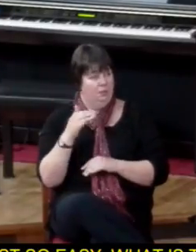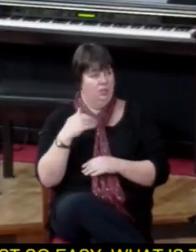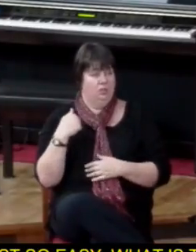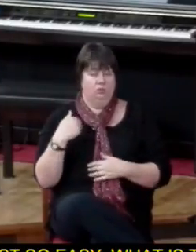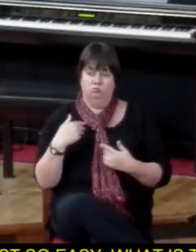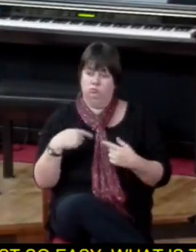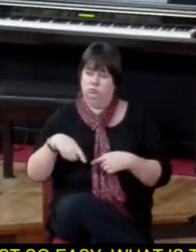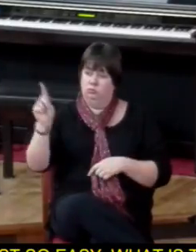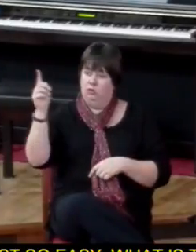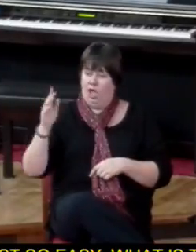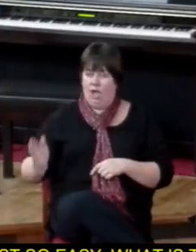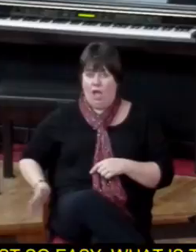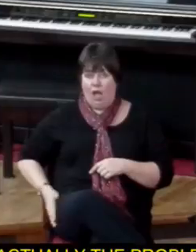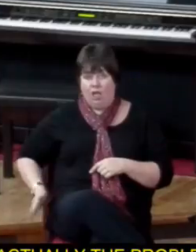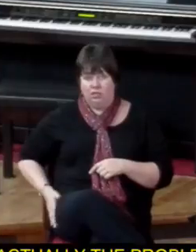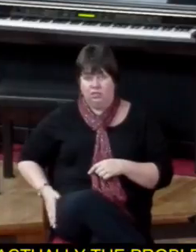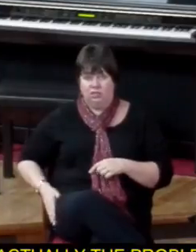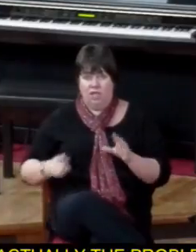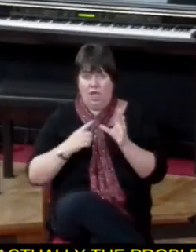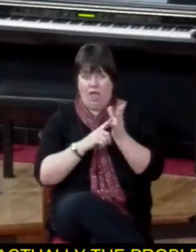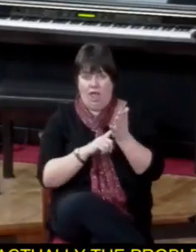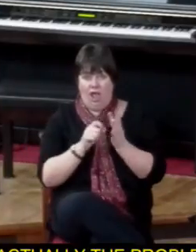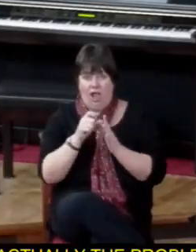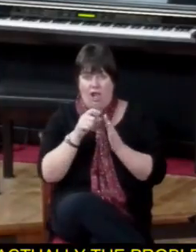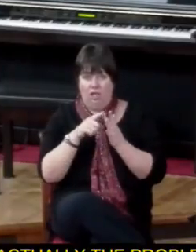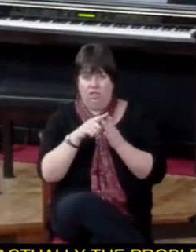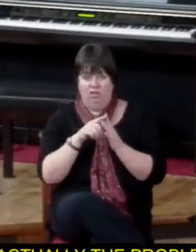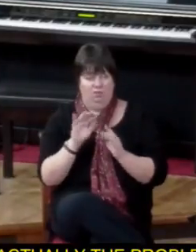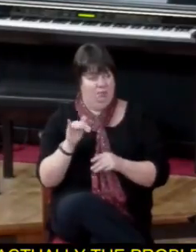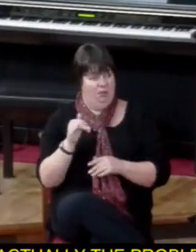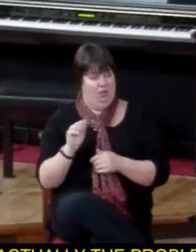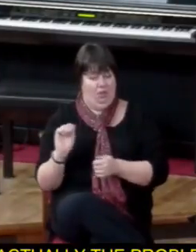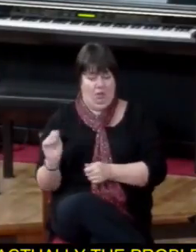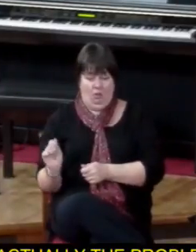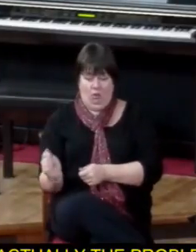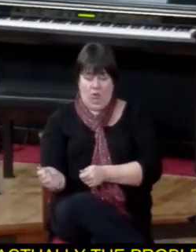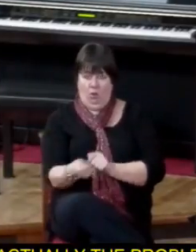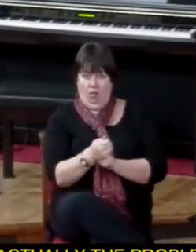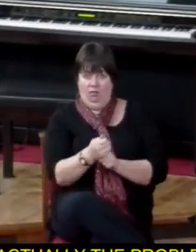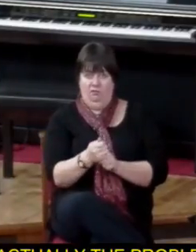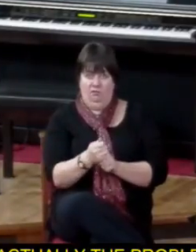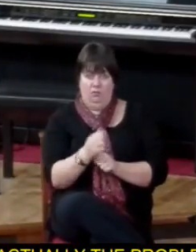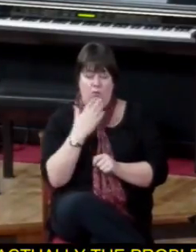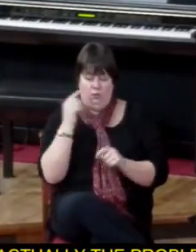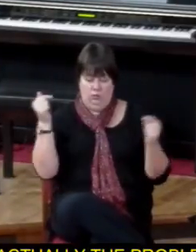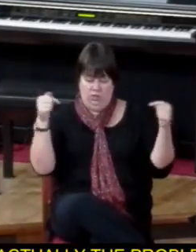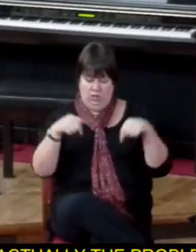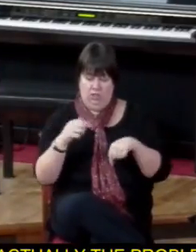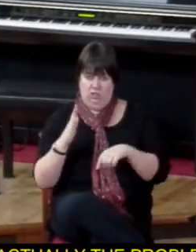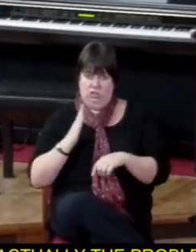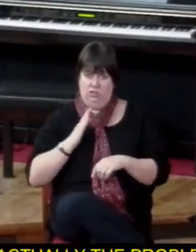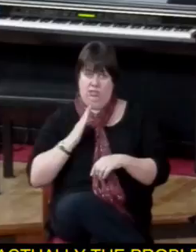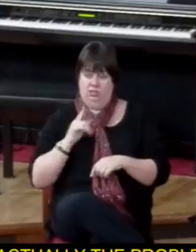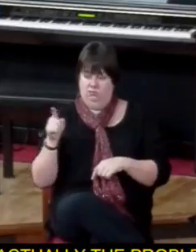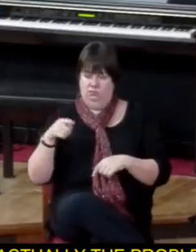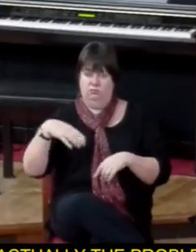or Aldi or the golf course or wherever on a Sunday morning when we come here.